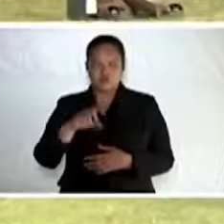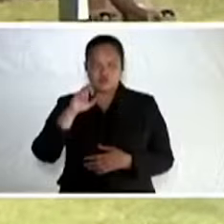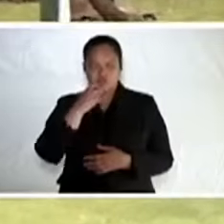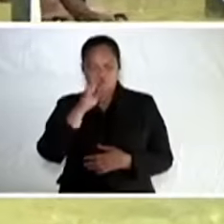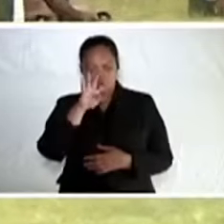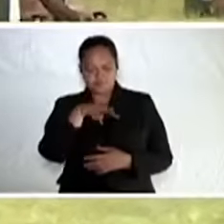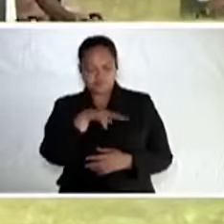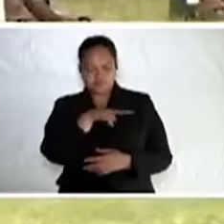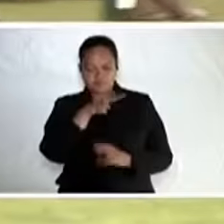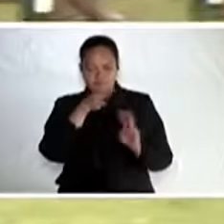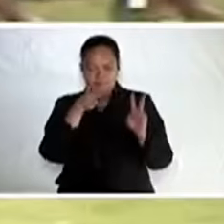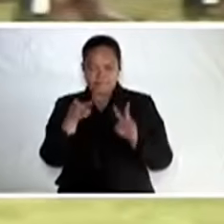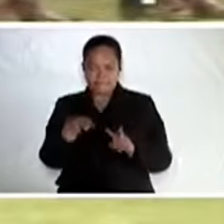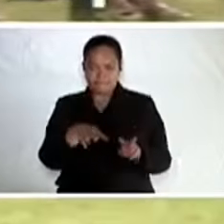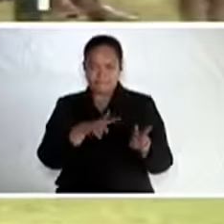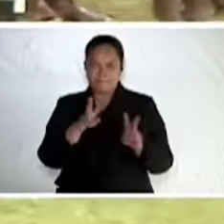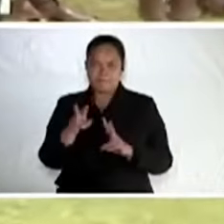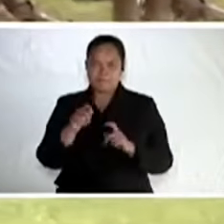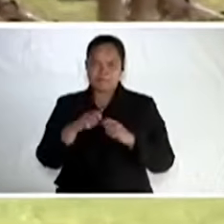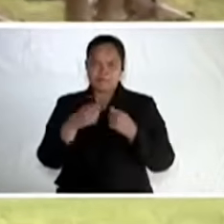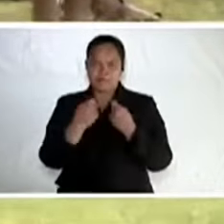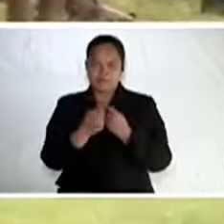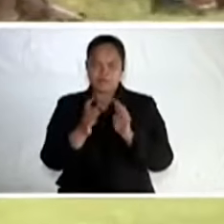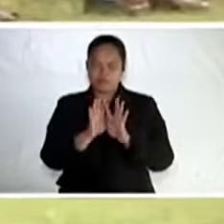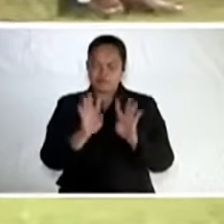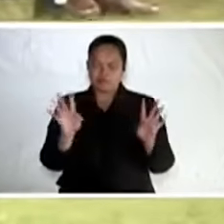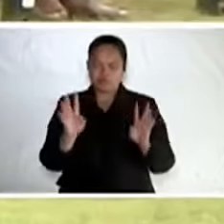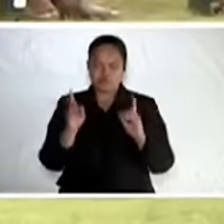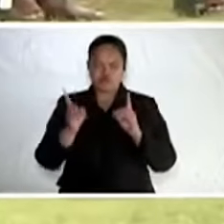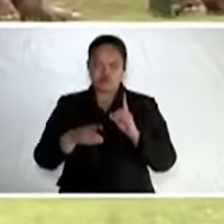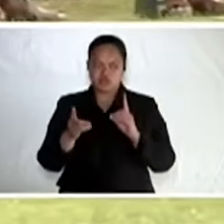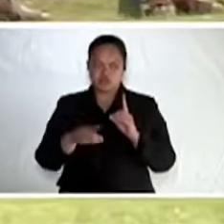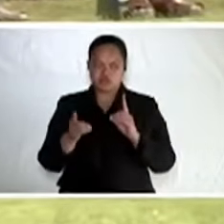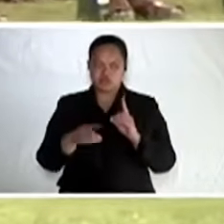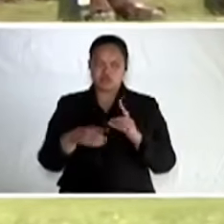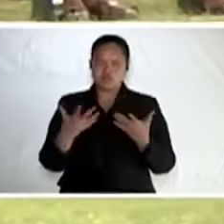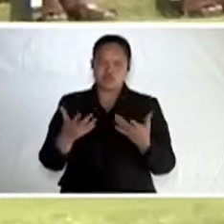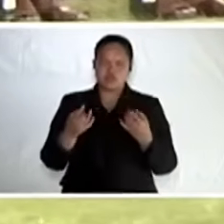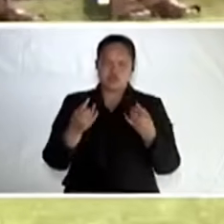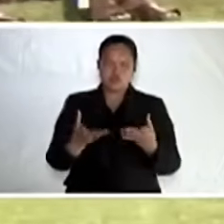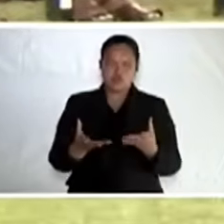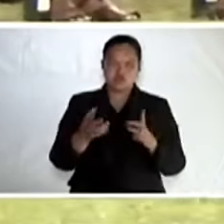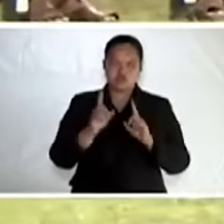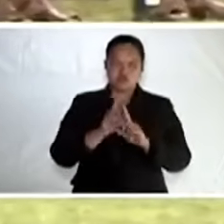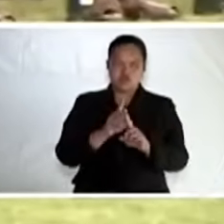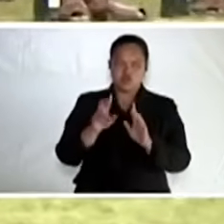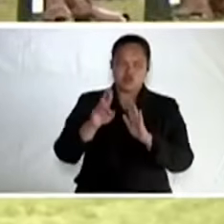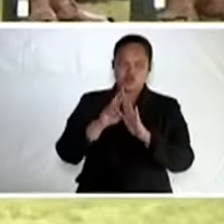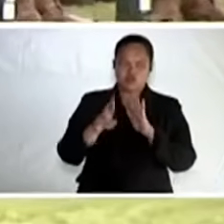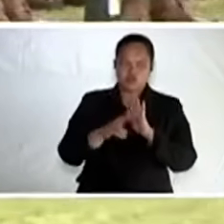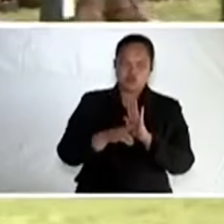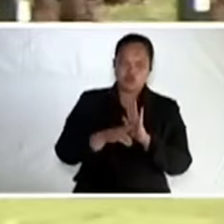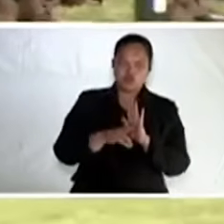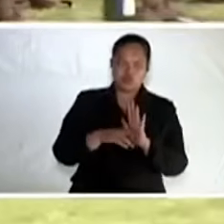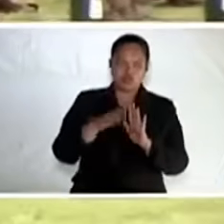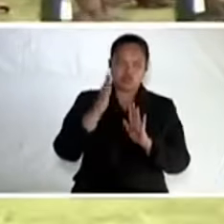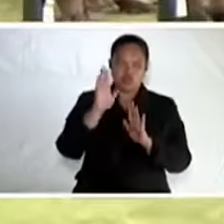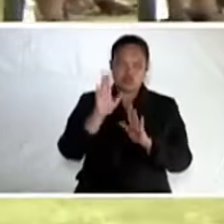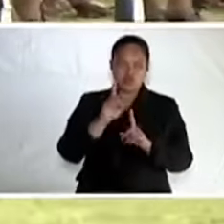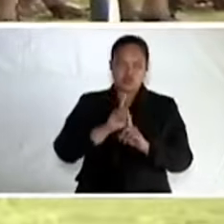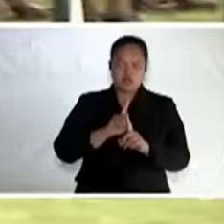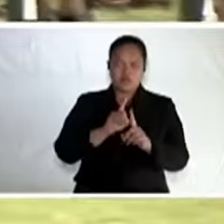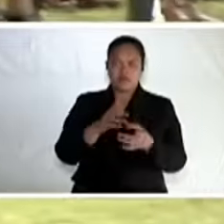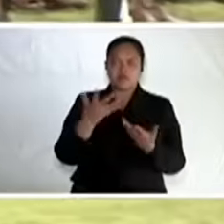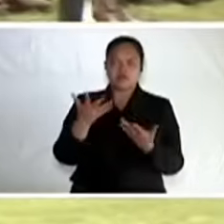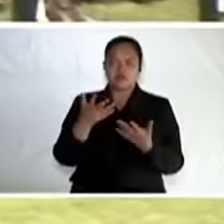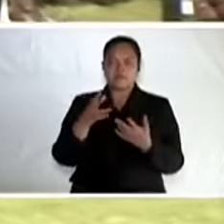will inspect the formation of the troops for discipline, readiness and adherence to regulations. He is